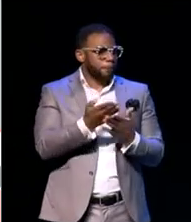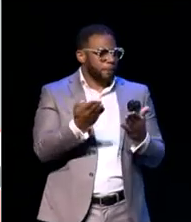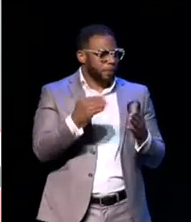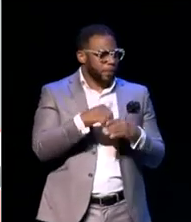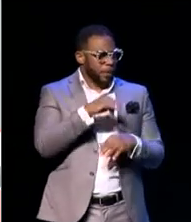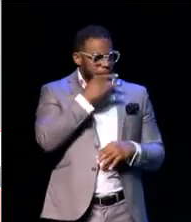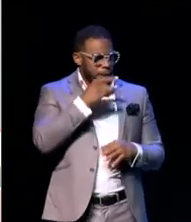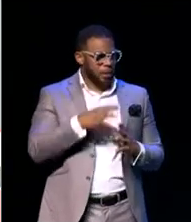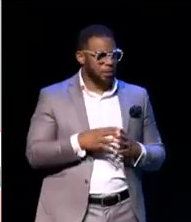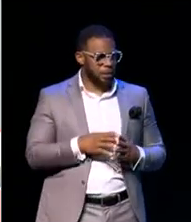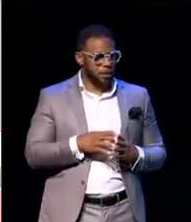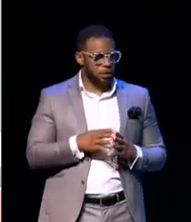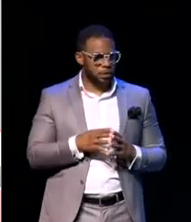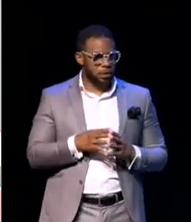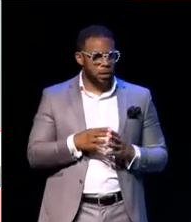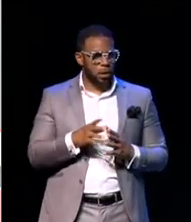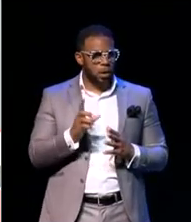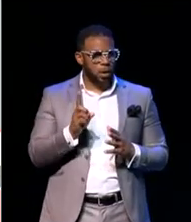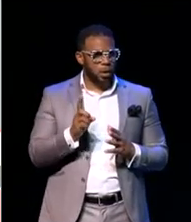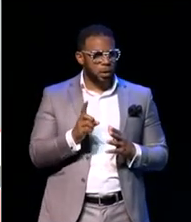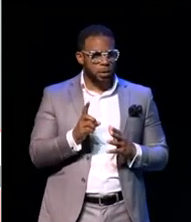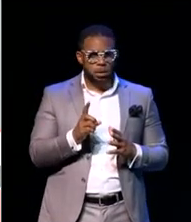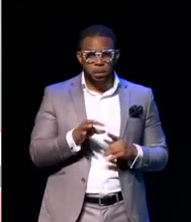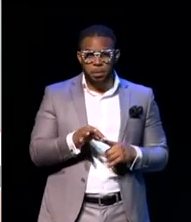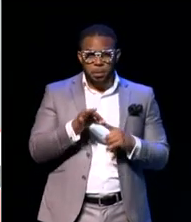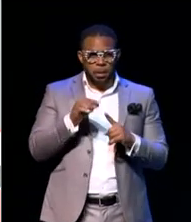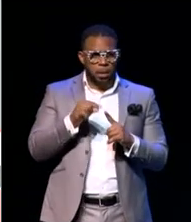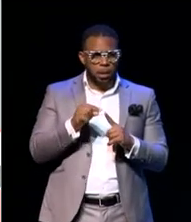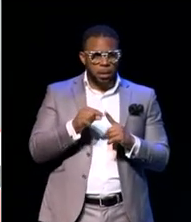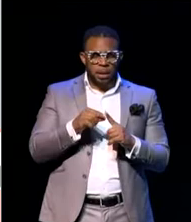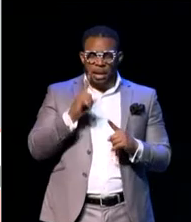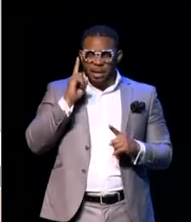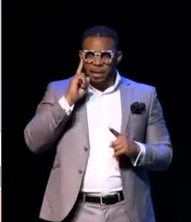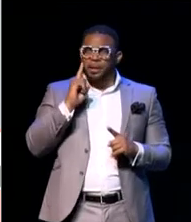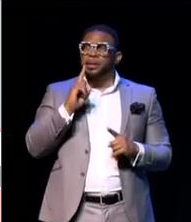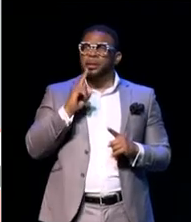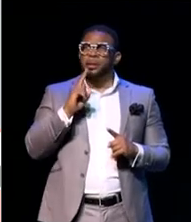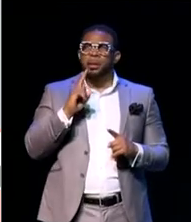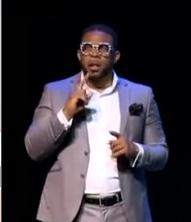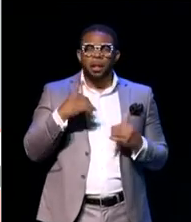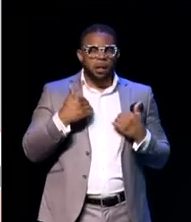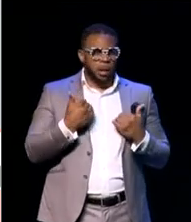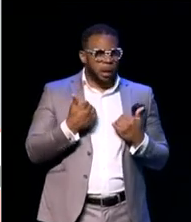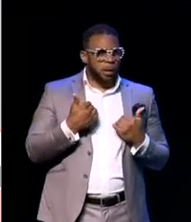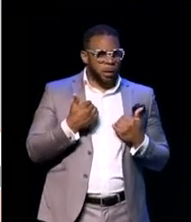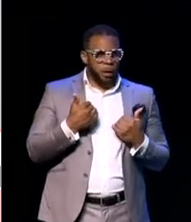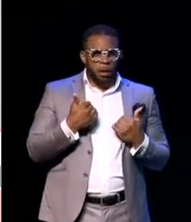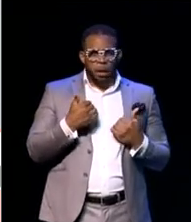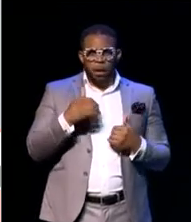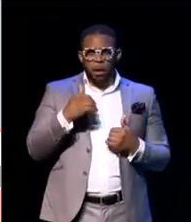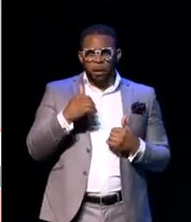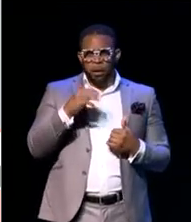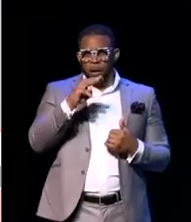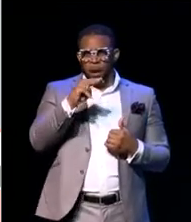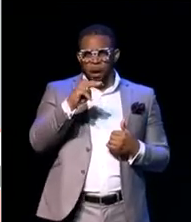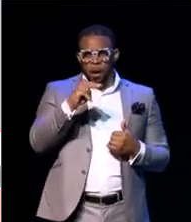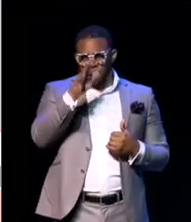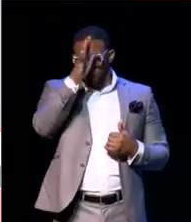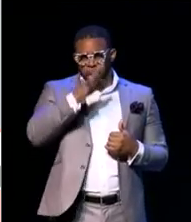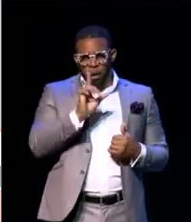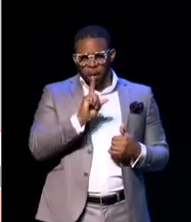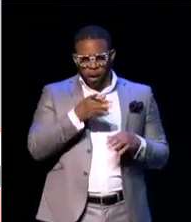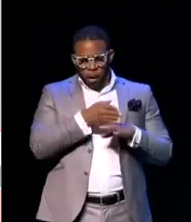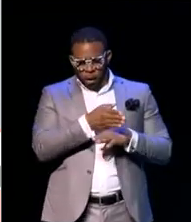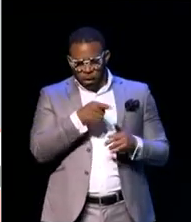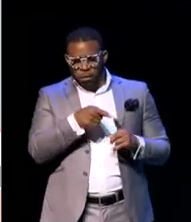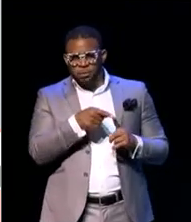things in kids where, particularly, I think it's young males, where